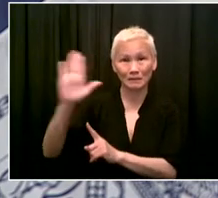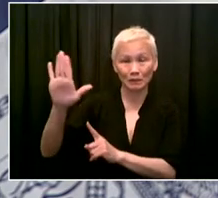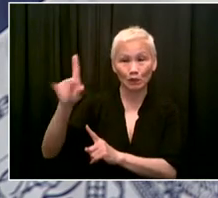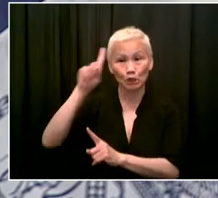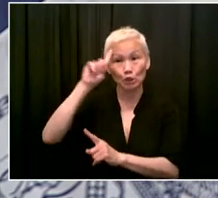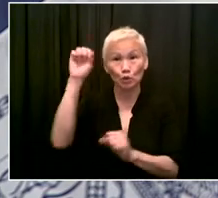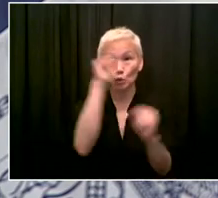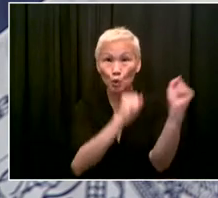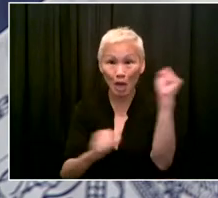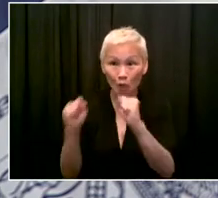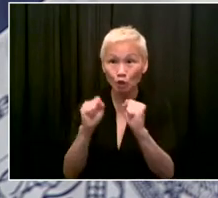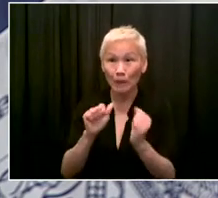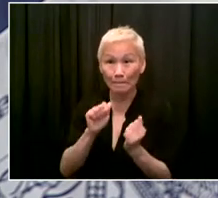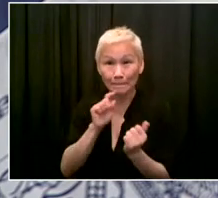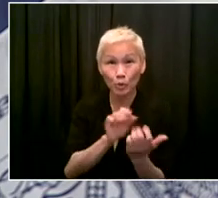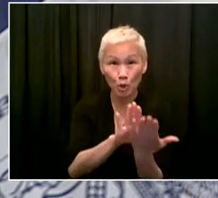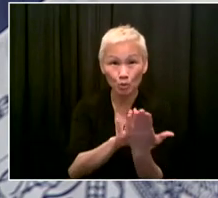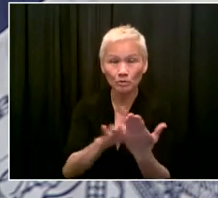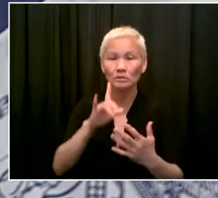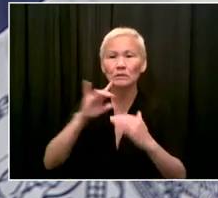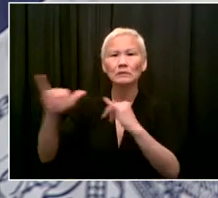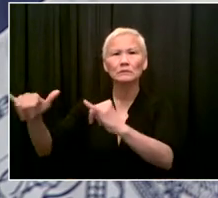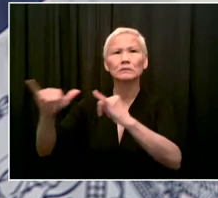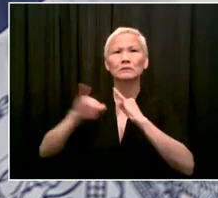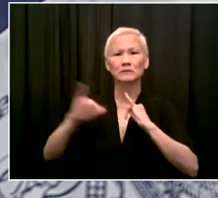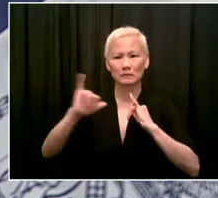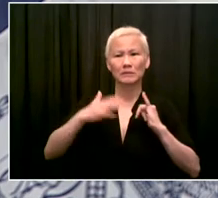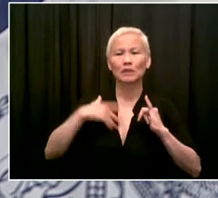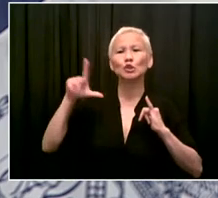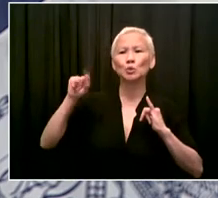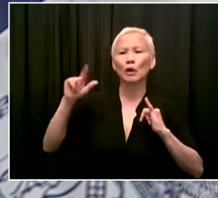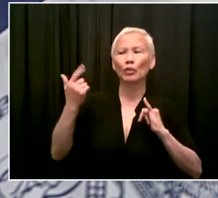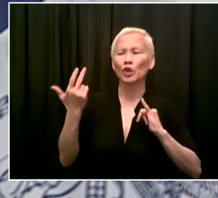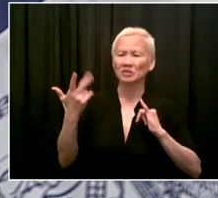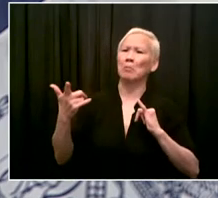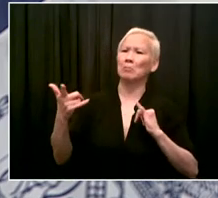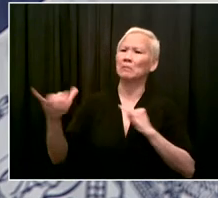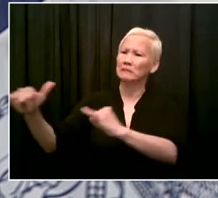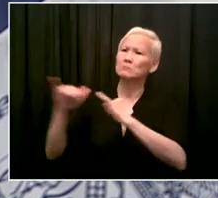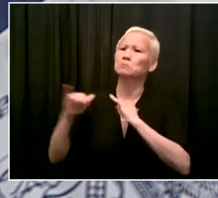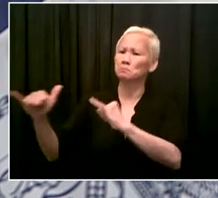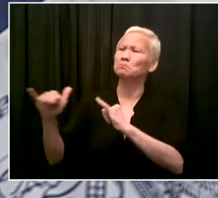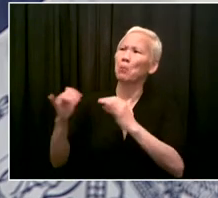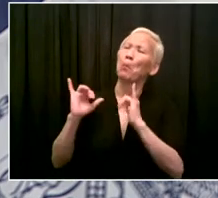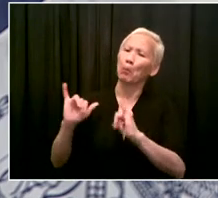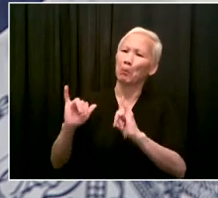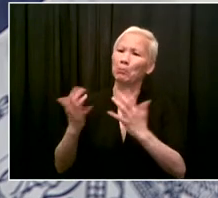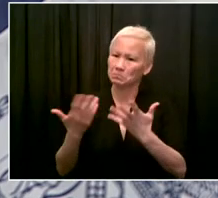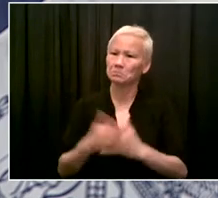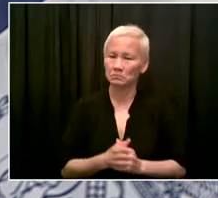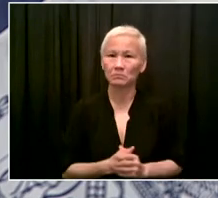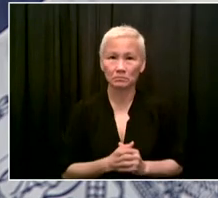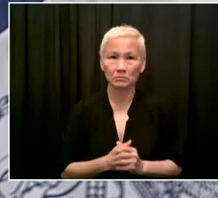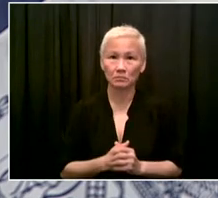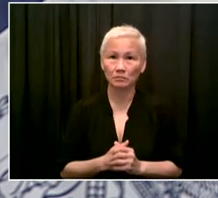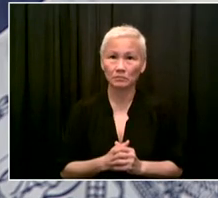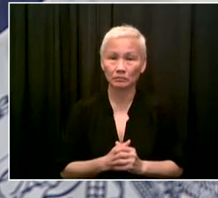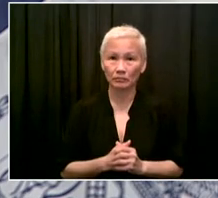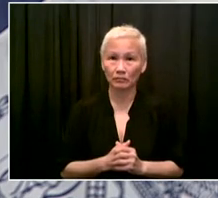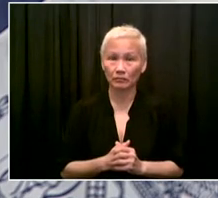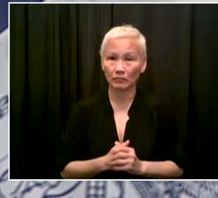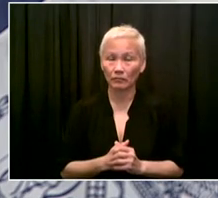Oh, thank you. I appreciate the answer. I'm wondering, over the course of the next couple of